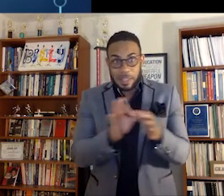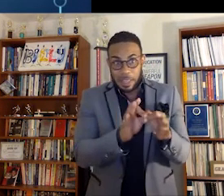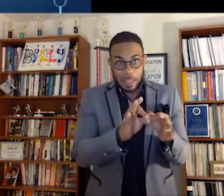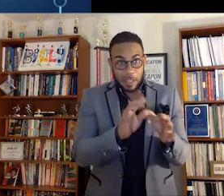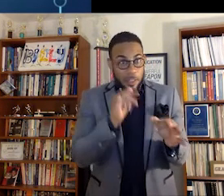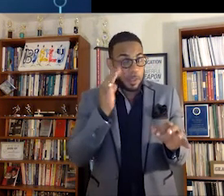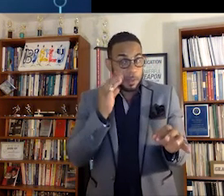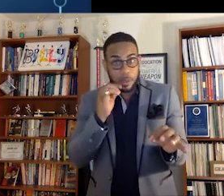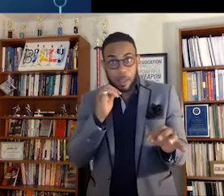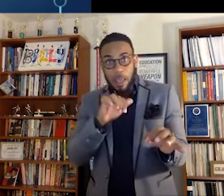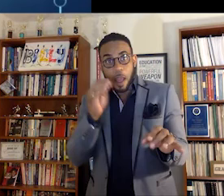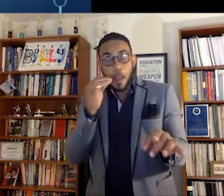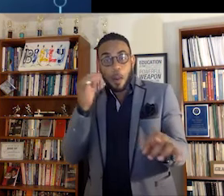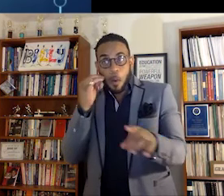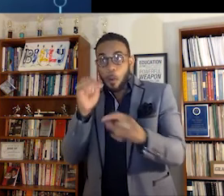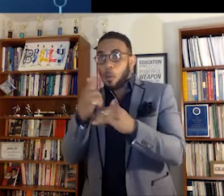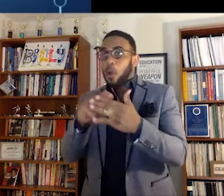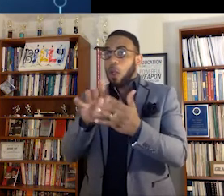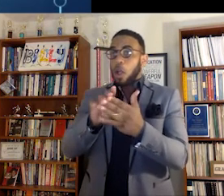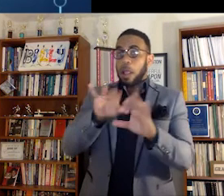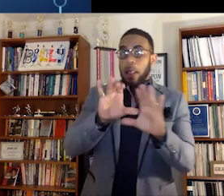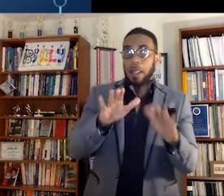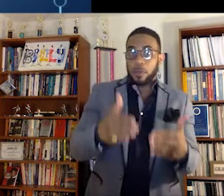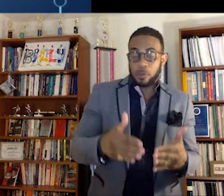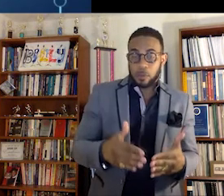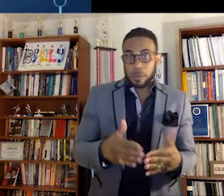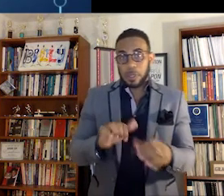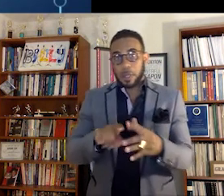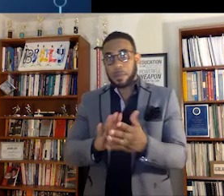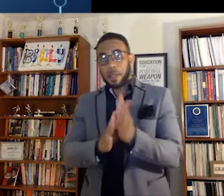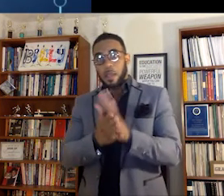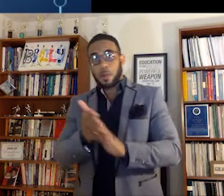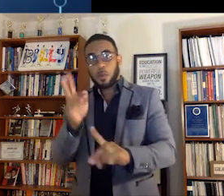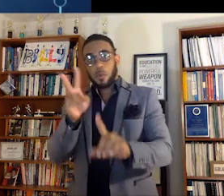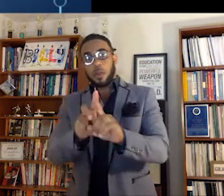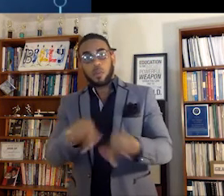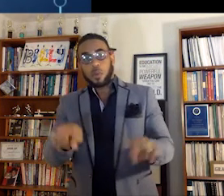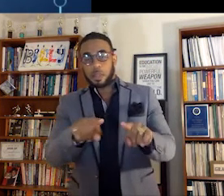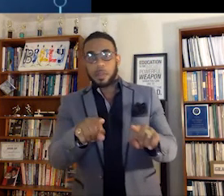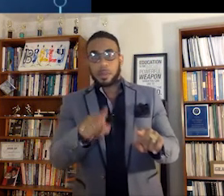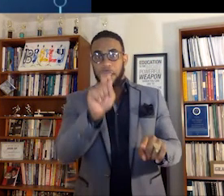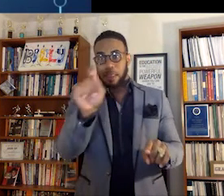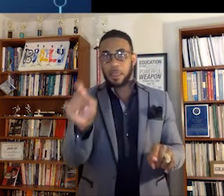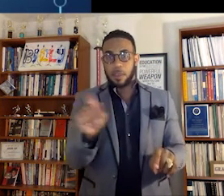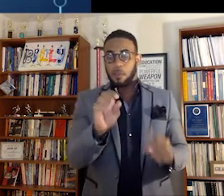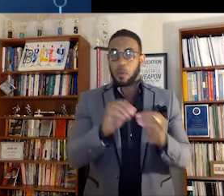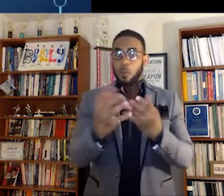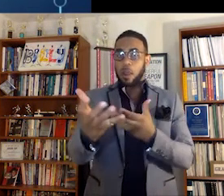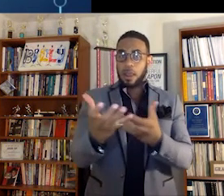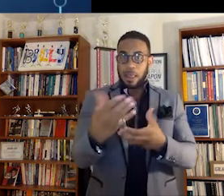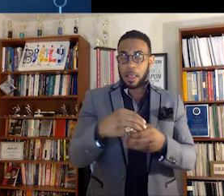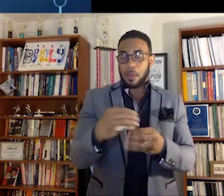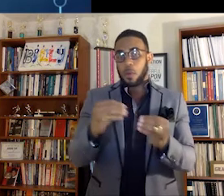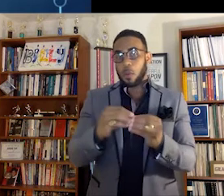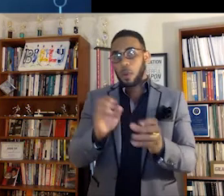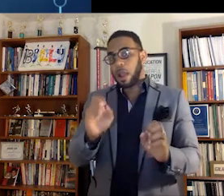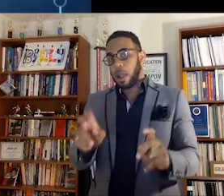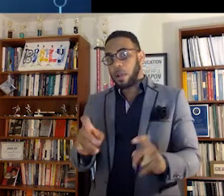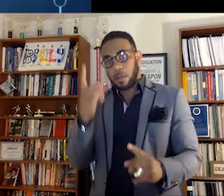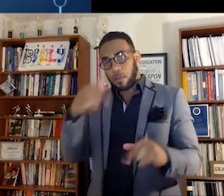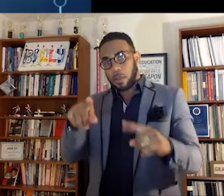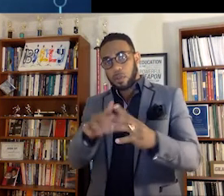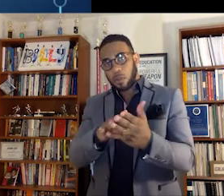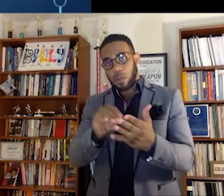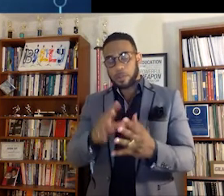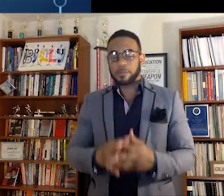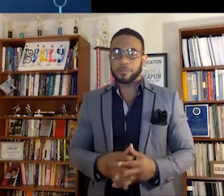their experiences at home with what they're learning in the classroom, and it becomes relevant to them and therefore more engaging, and it's more of an opportunity for them